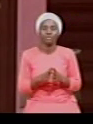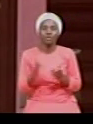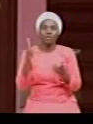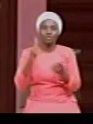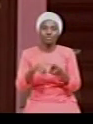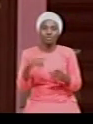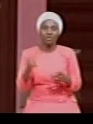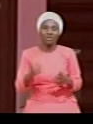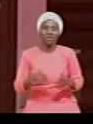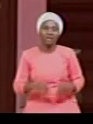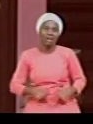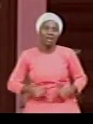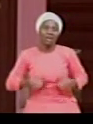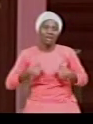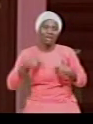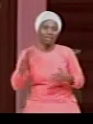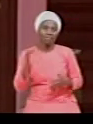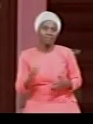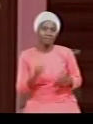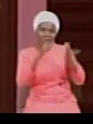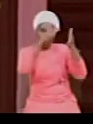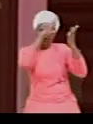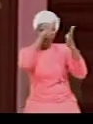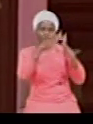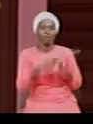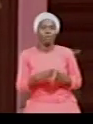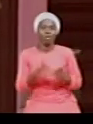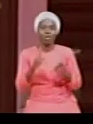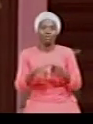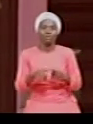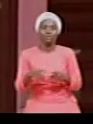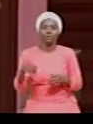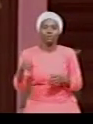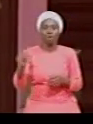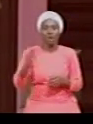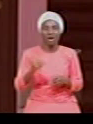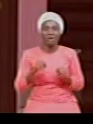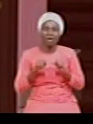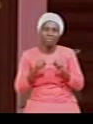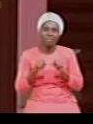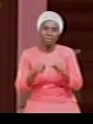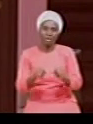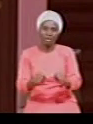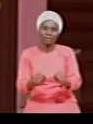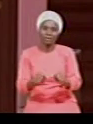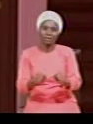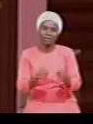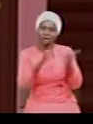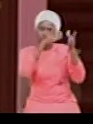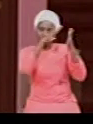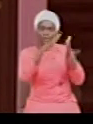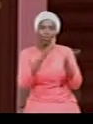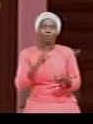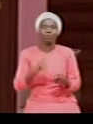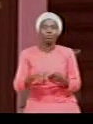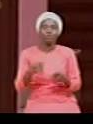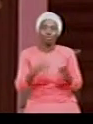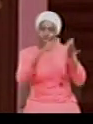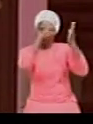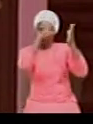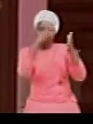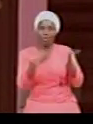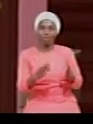a lively hope. Unto an abiding hope. Unto the hope